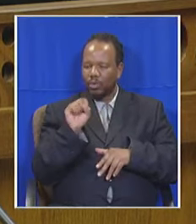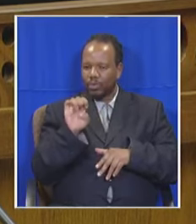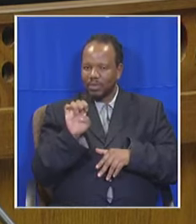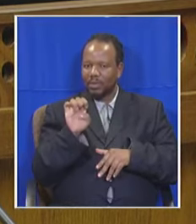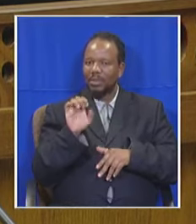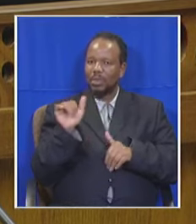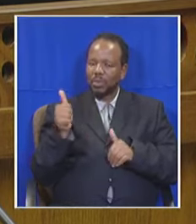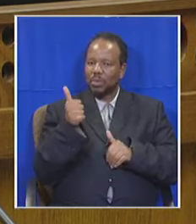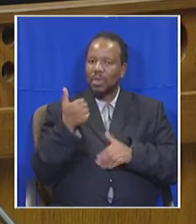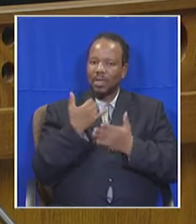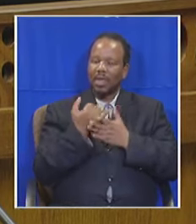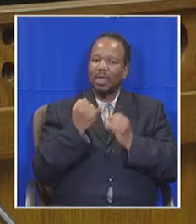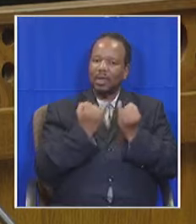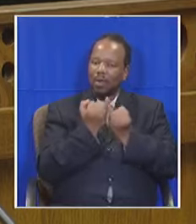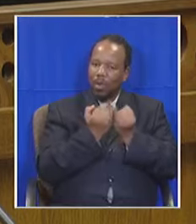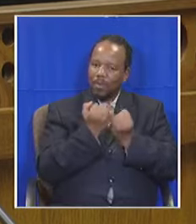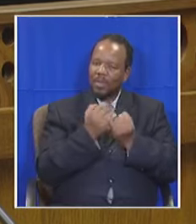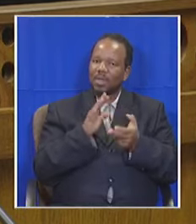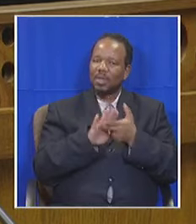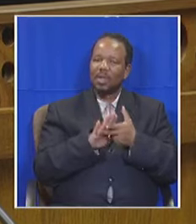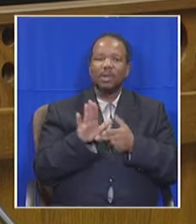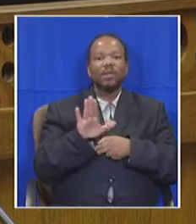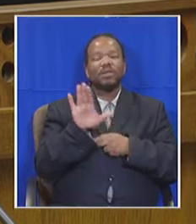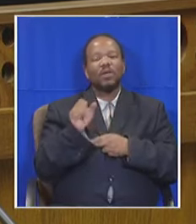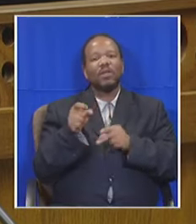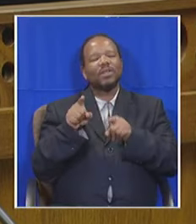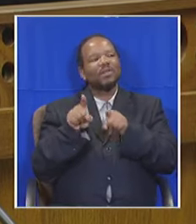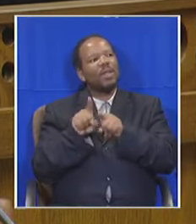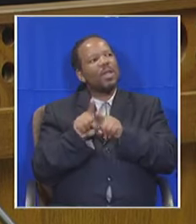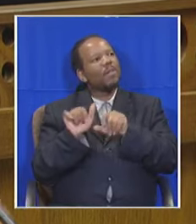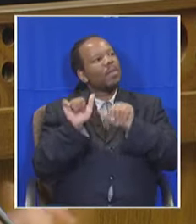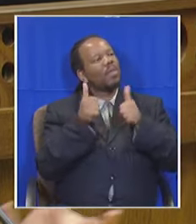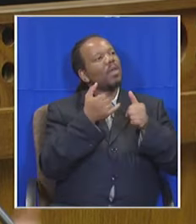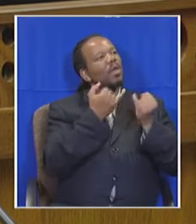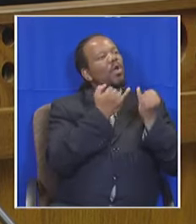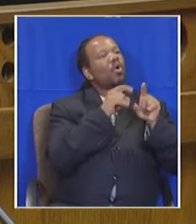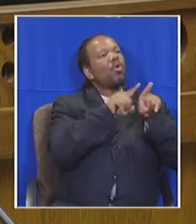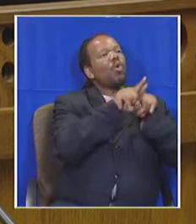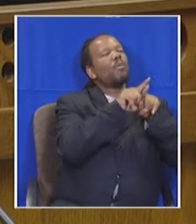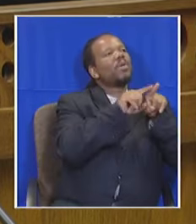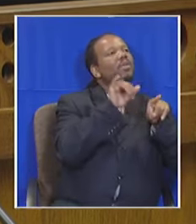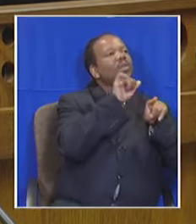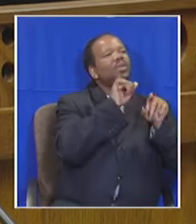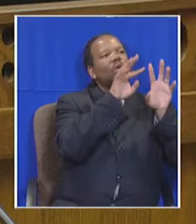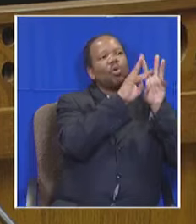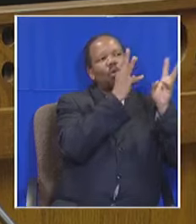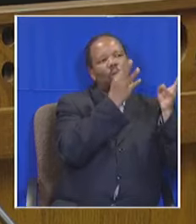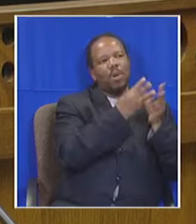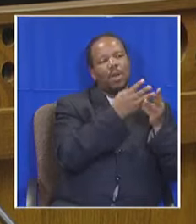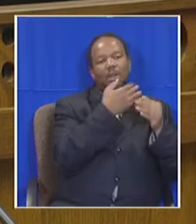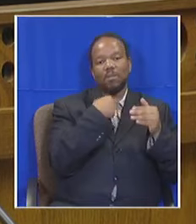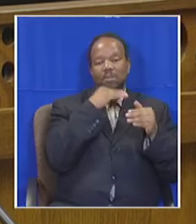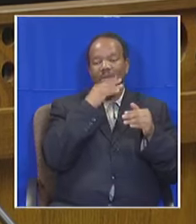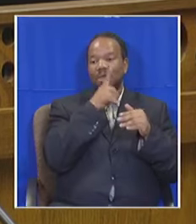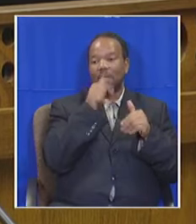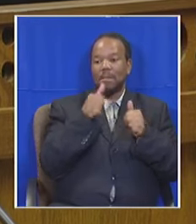market and for South Africans to compete globally in the job globally to ensure a better future for everyone living in